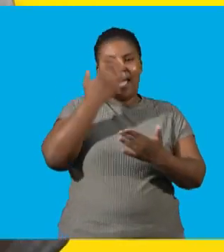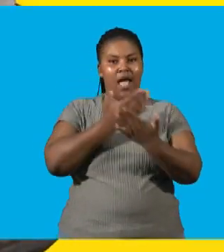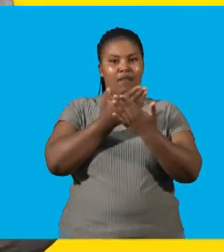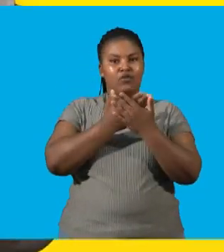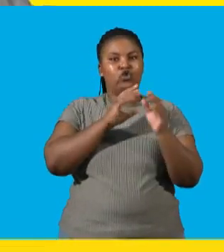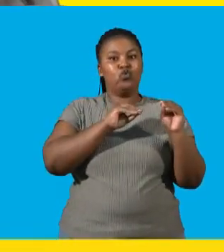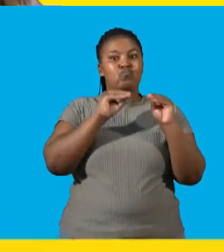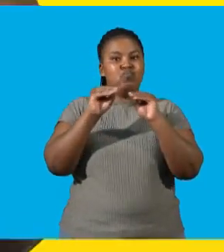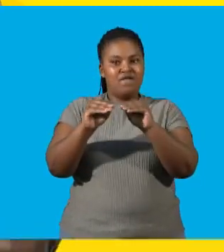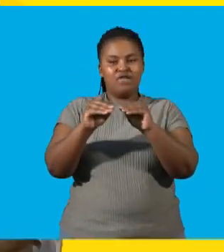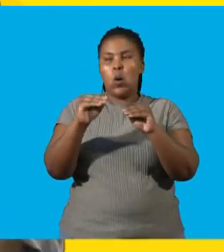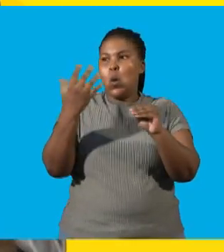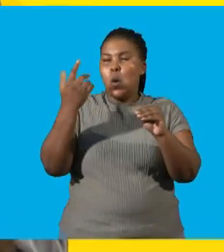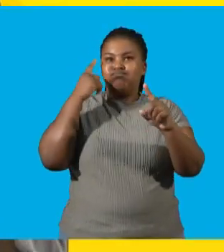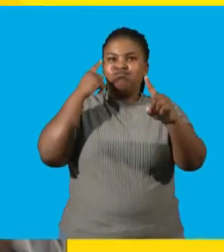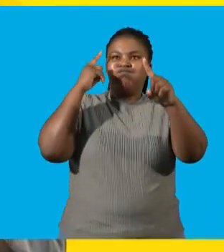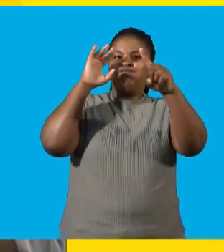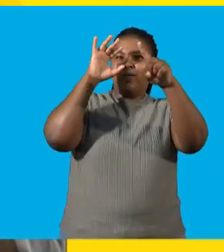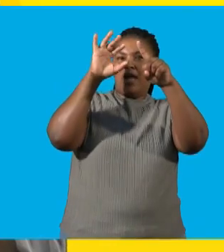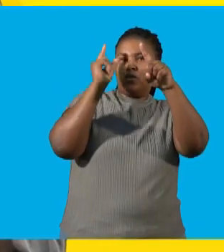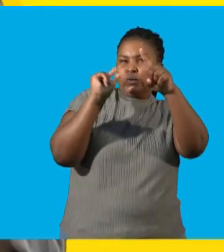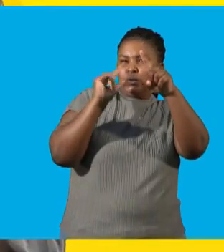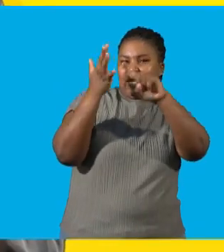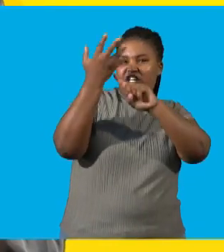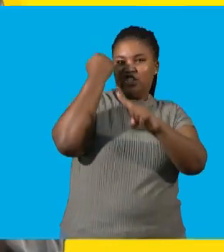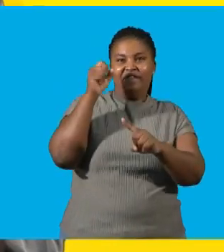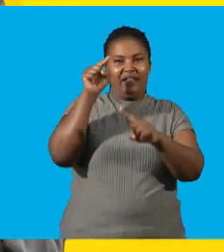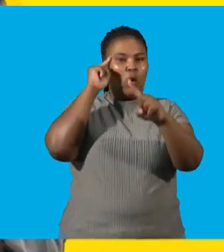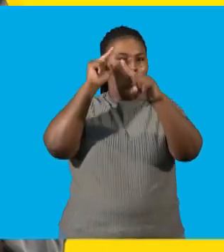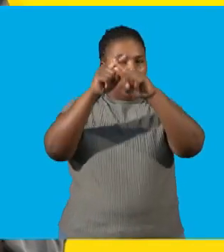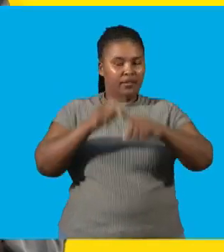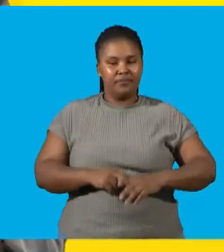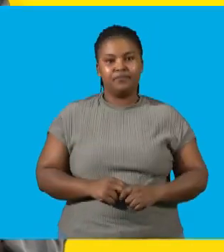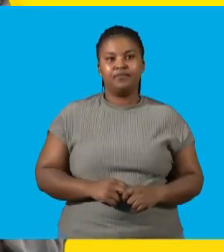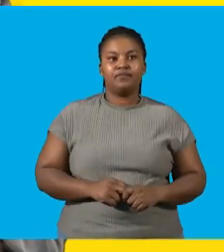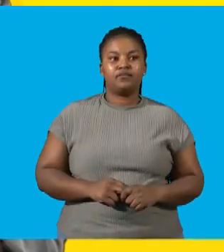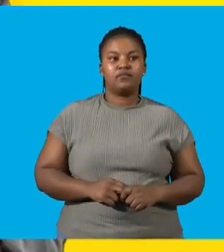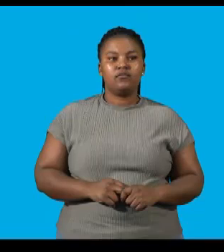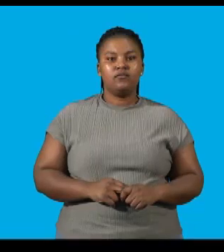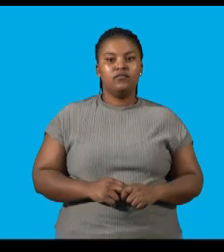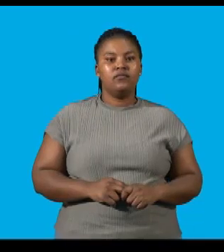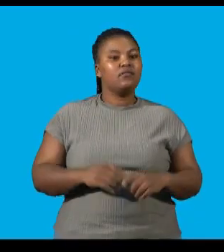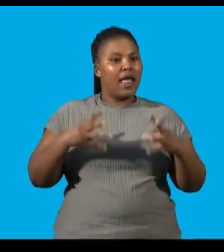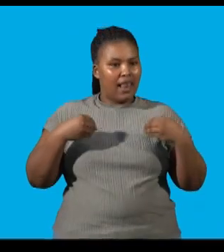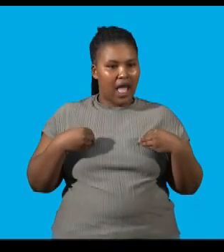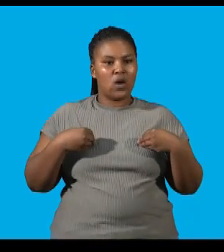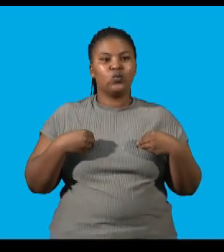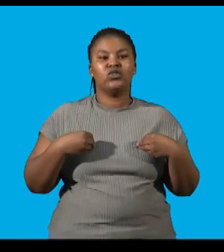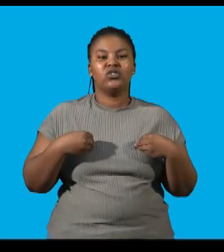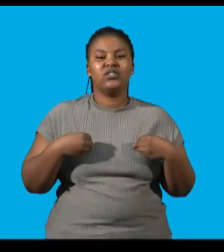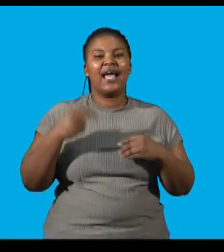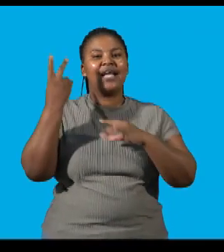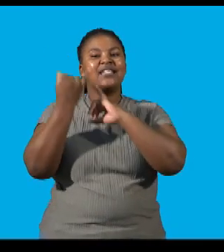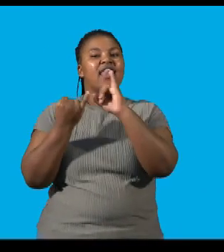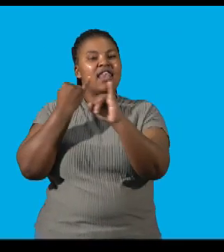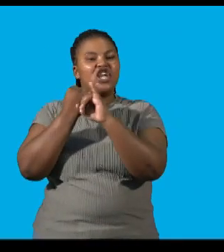move towards that objective. And lastly, it allows moving